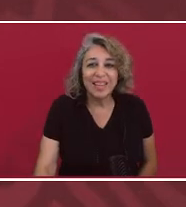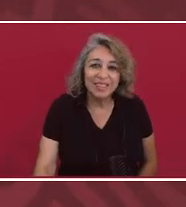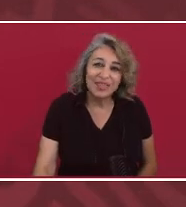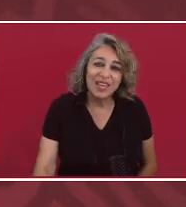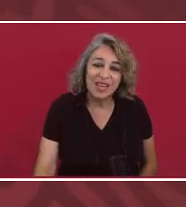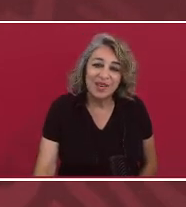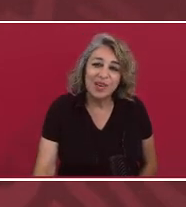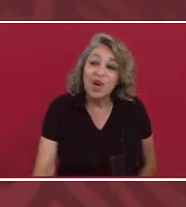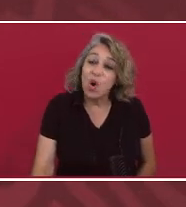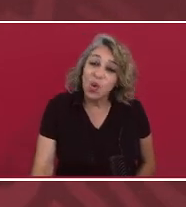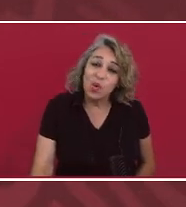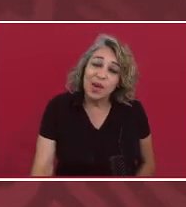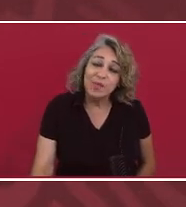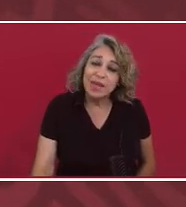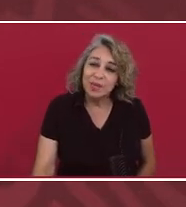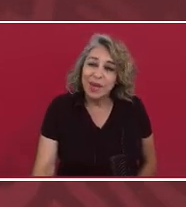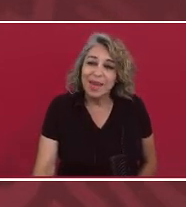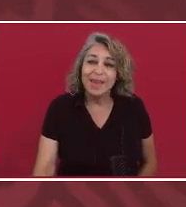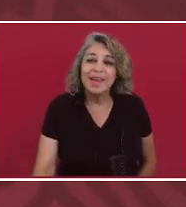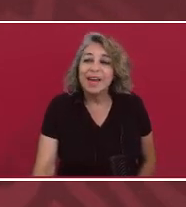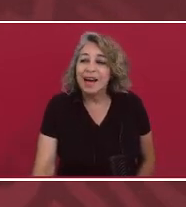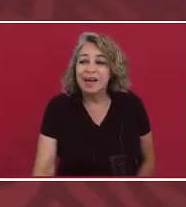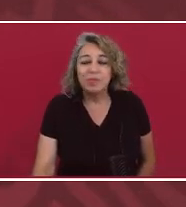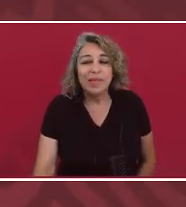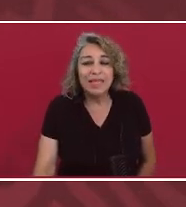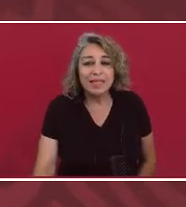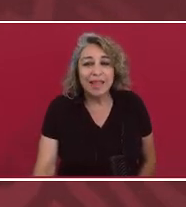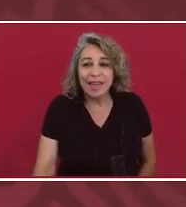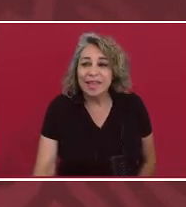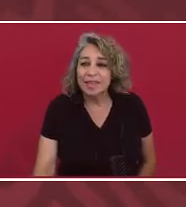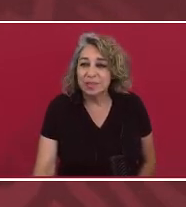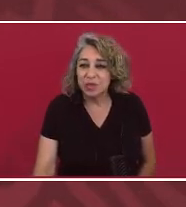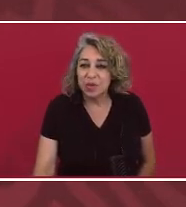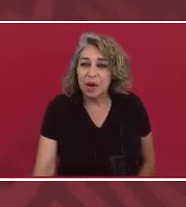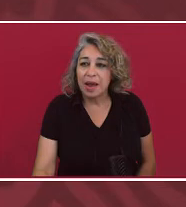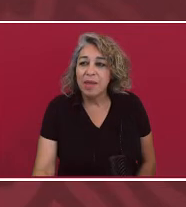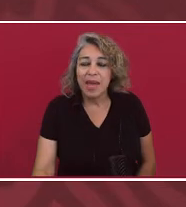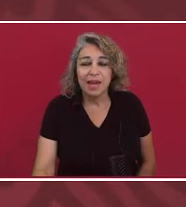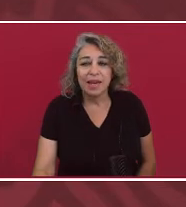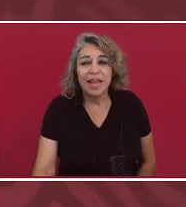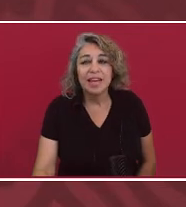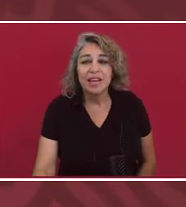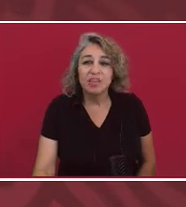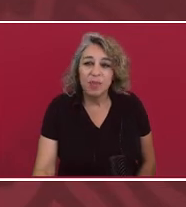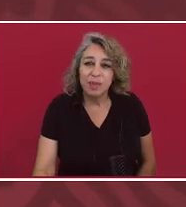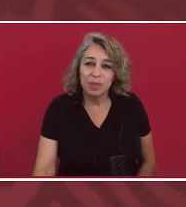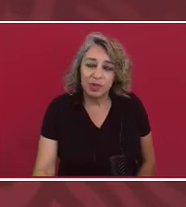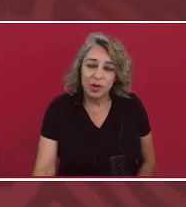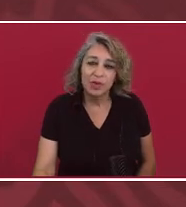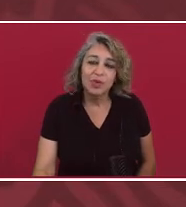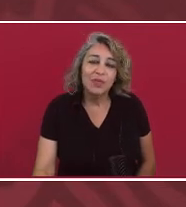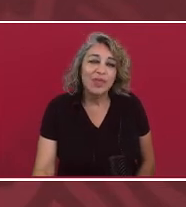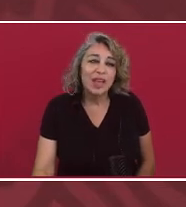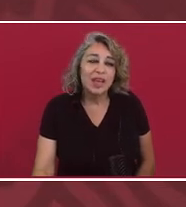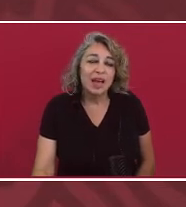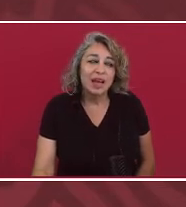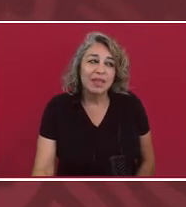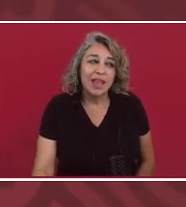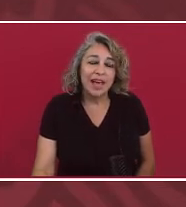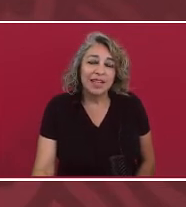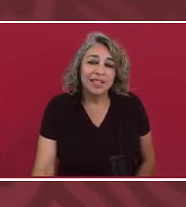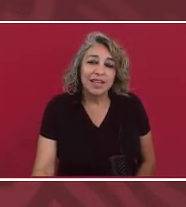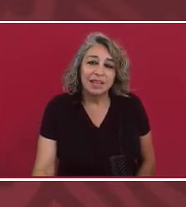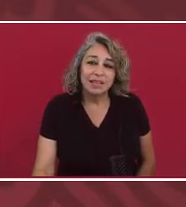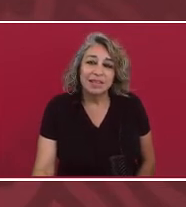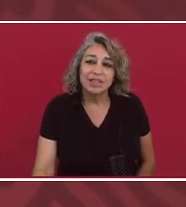the next video. Oh, and by the way, please like and subscribe and let other people know